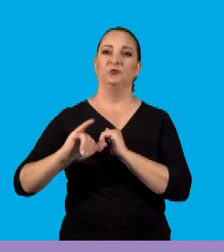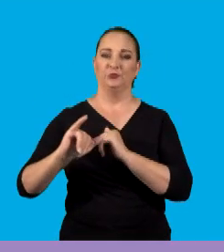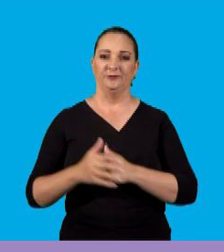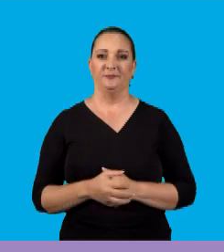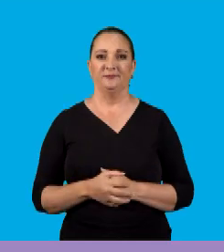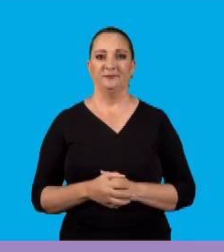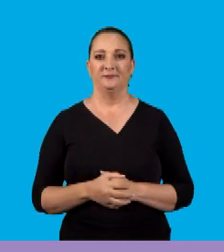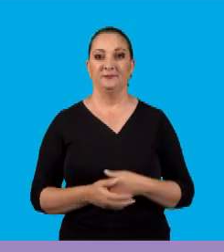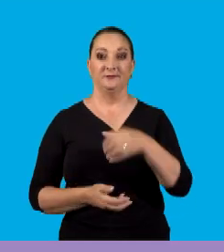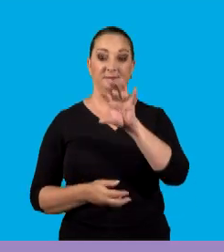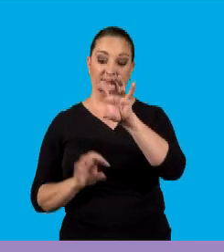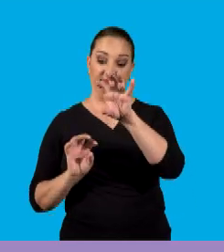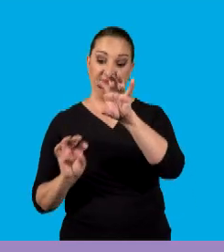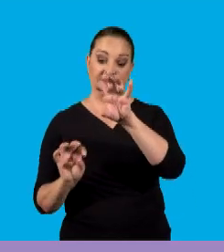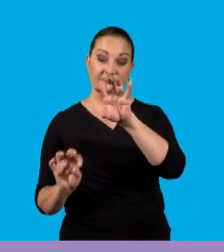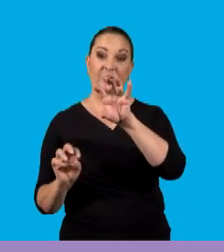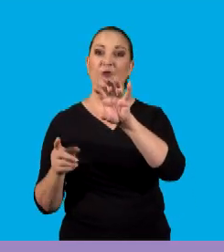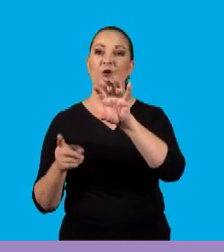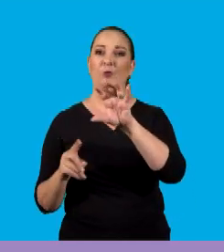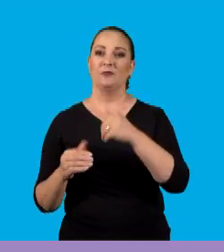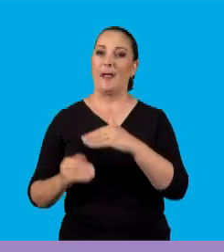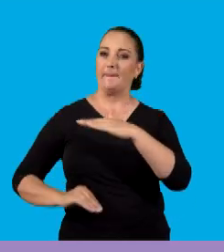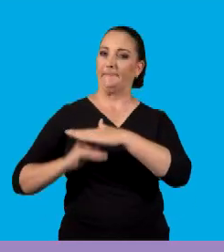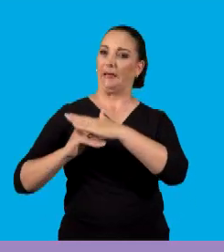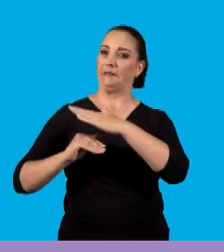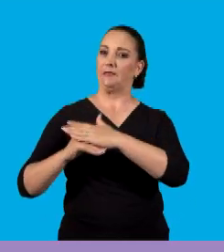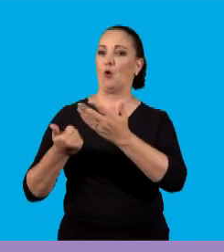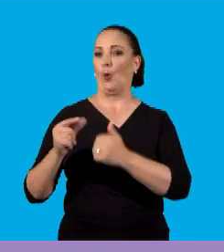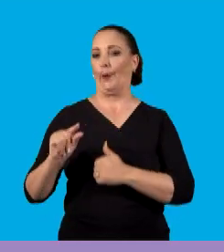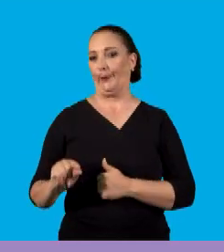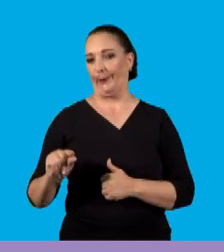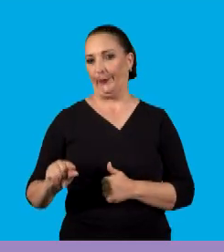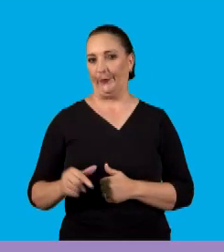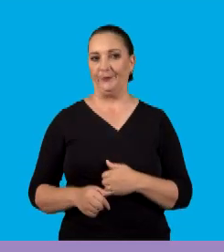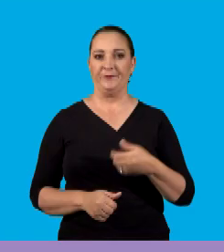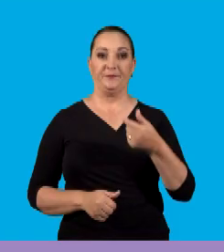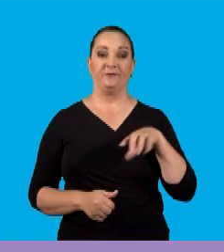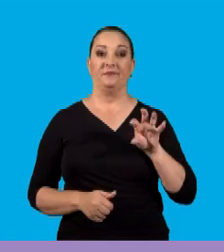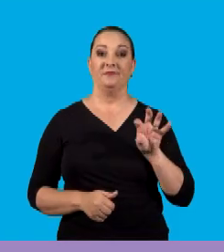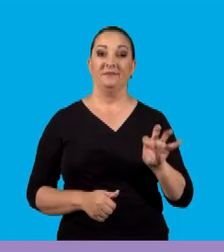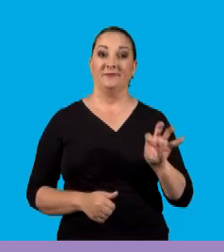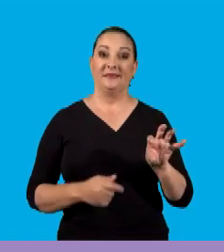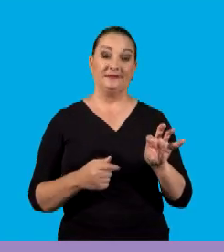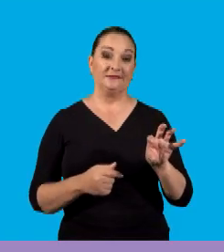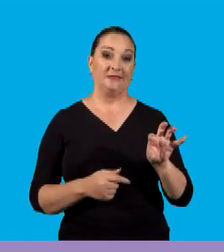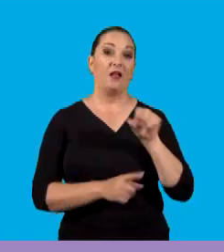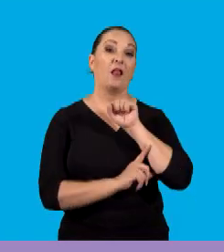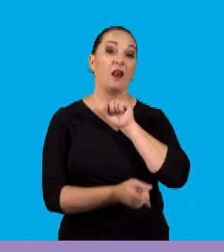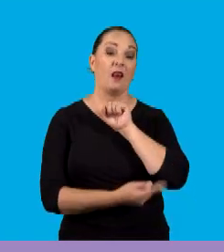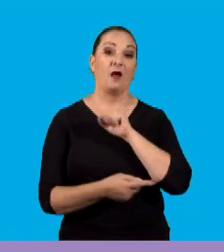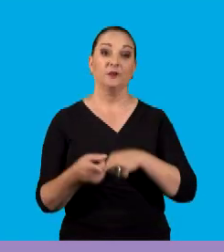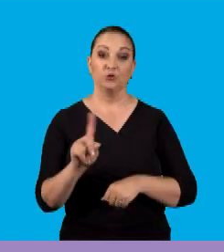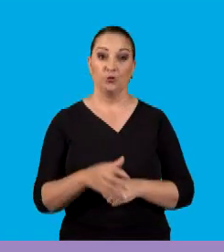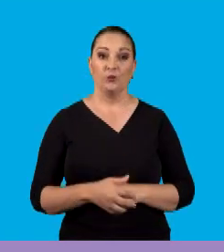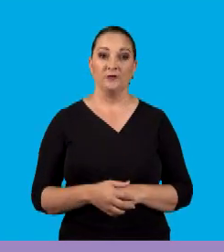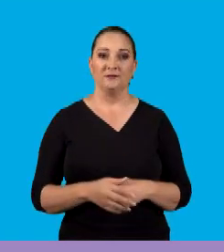and the decreasing. So that's when we are looking at our graphs. Next, we are going to go over to the maximum and the minimum. And